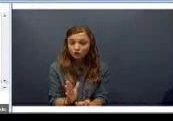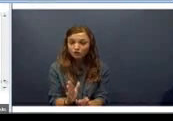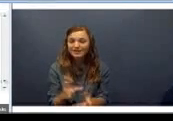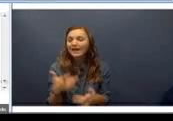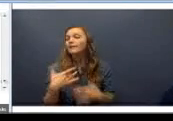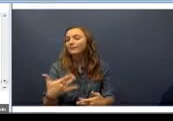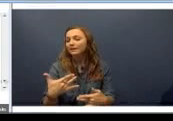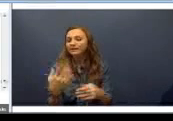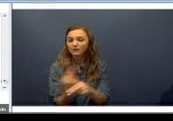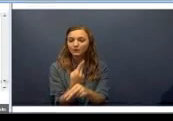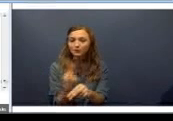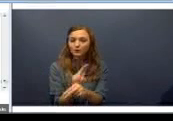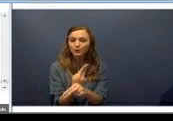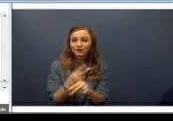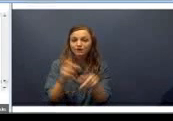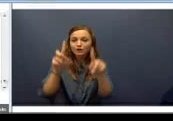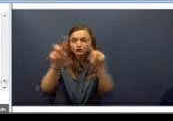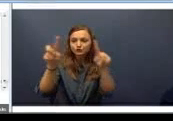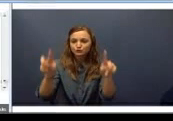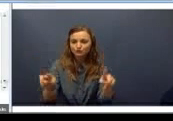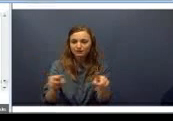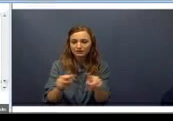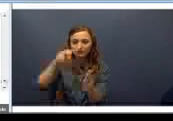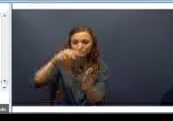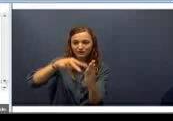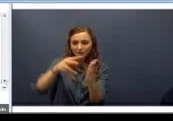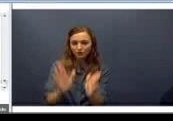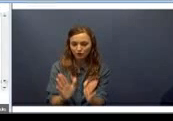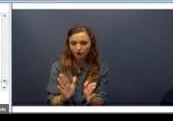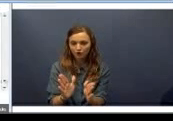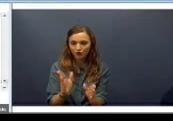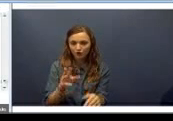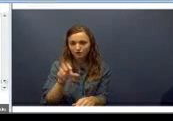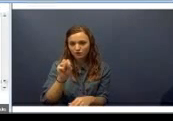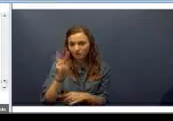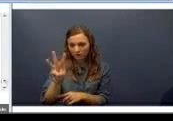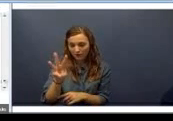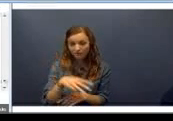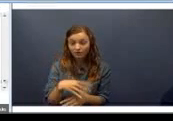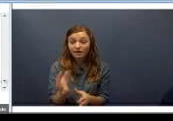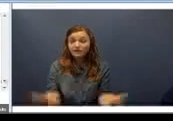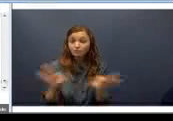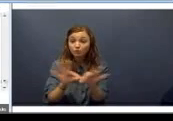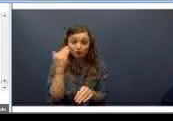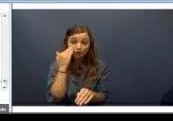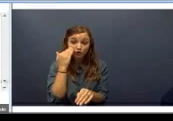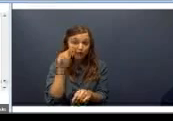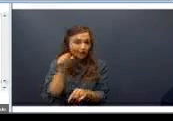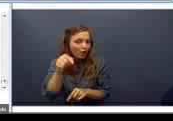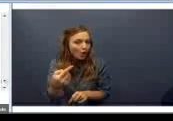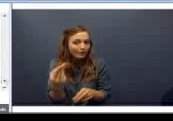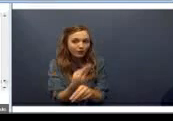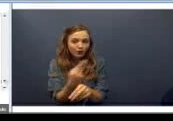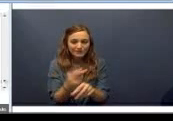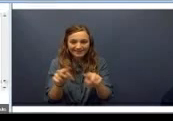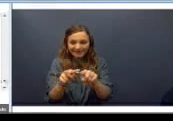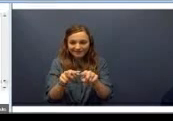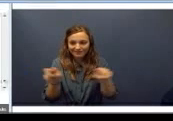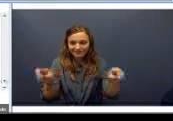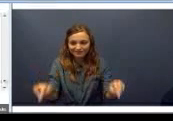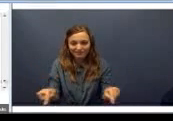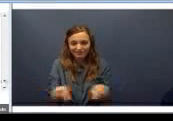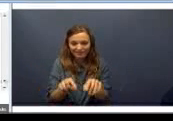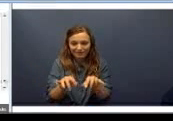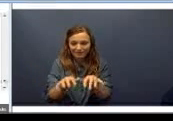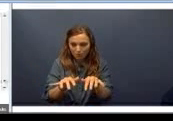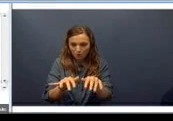For blind users, as I said, they're usually using screen reader software. And it's important to remember that blind users are also keyboard-only users.